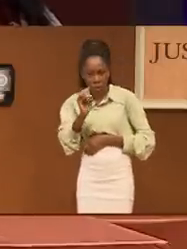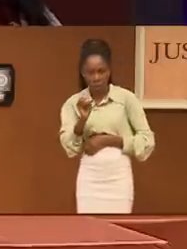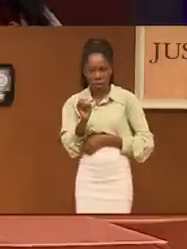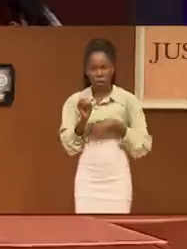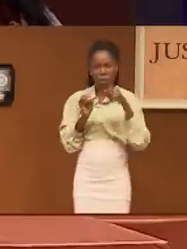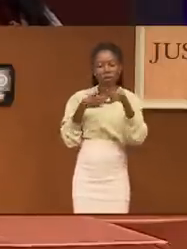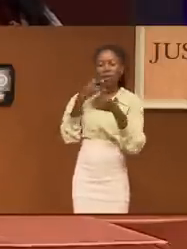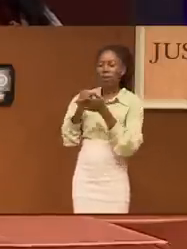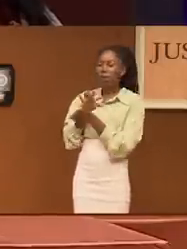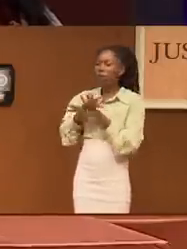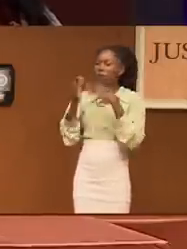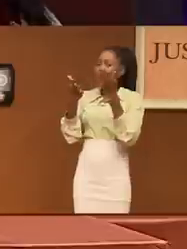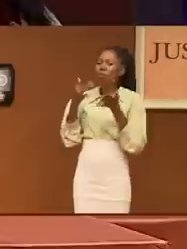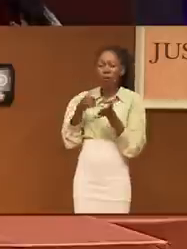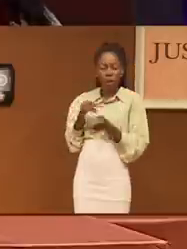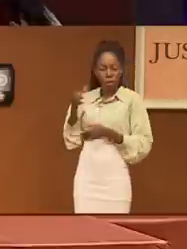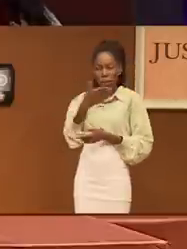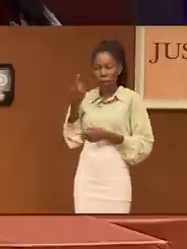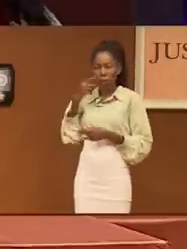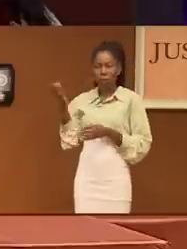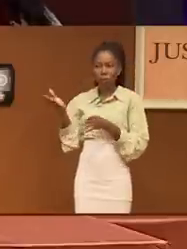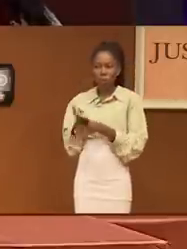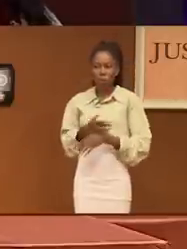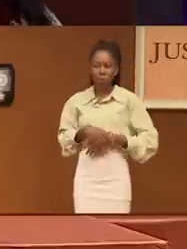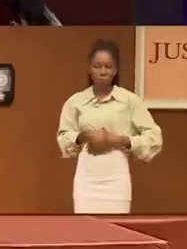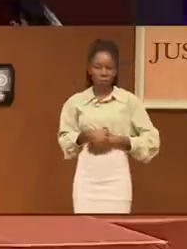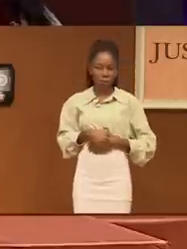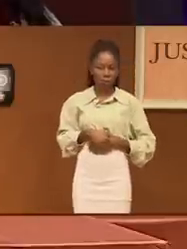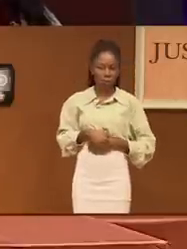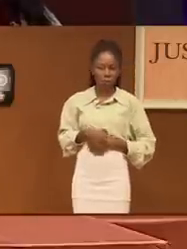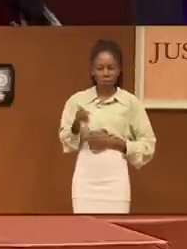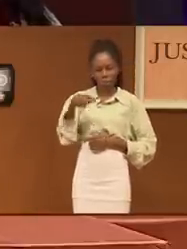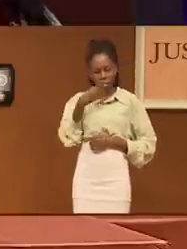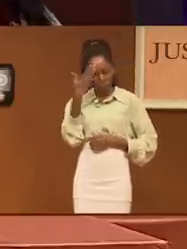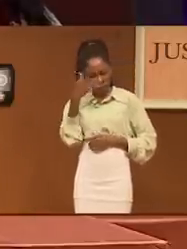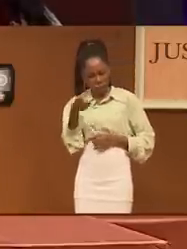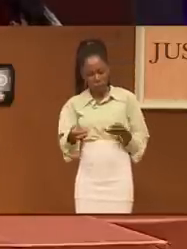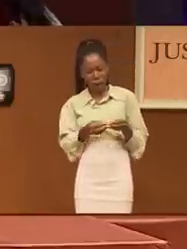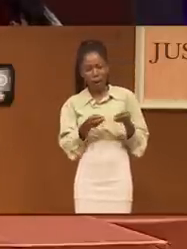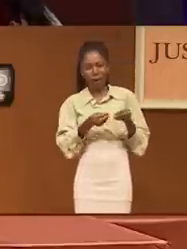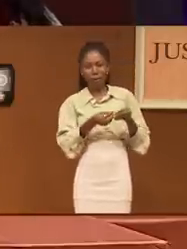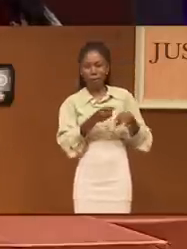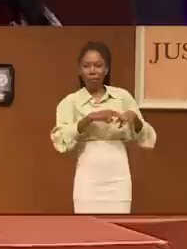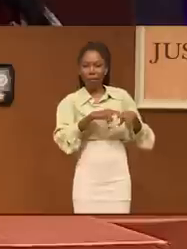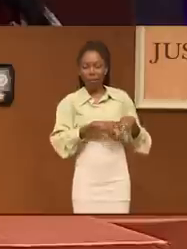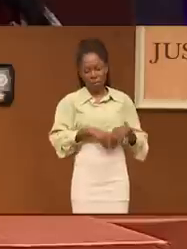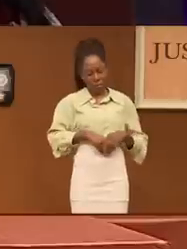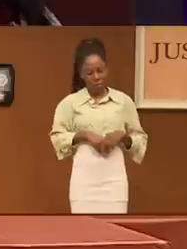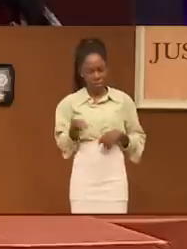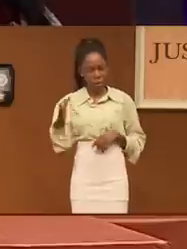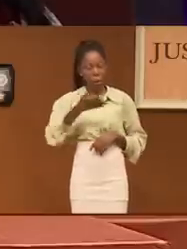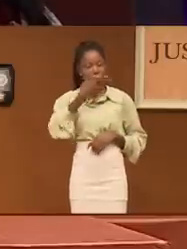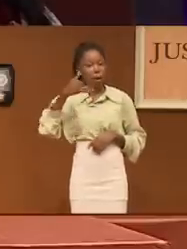adding money with the situation of the country and all stuff. I said, okay, that I should call my husband. I said,